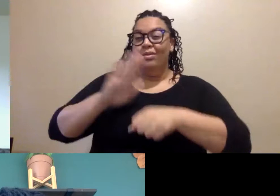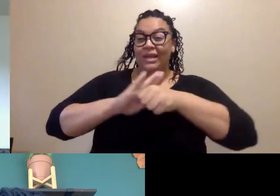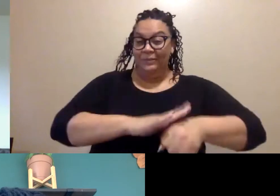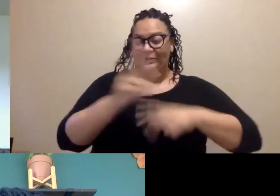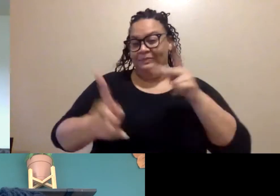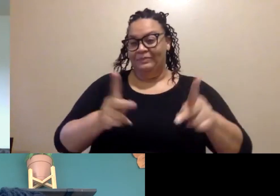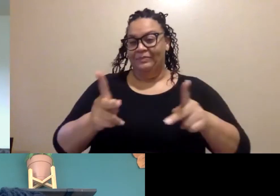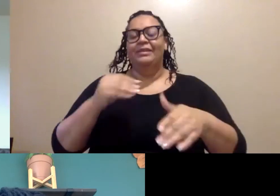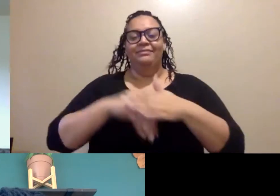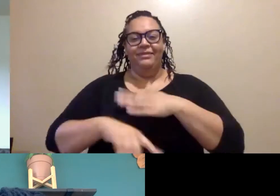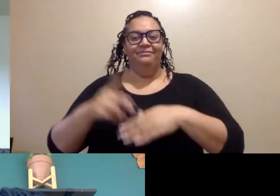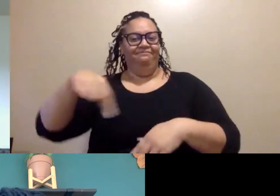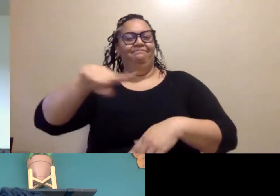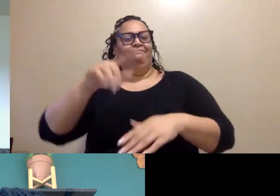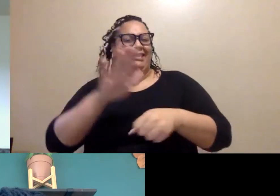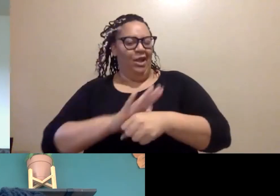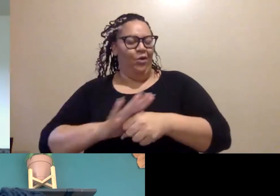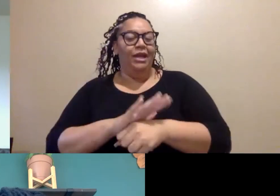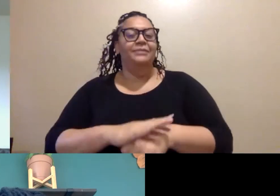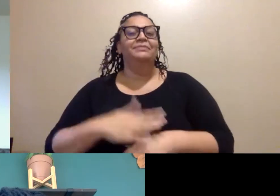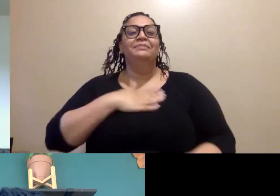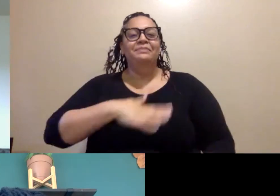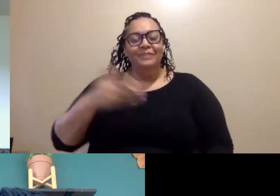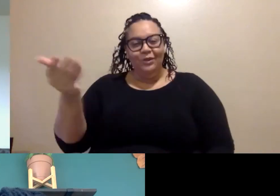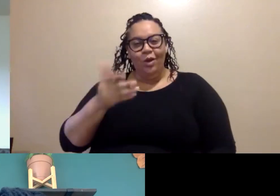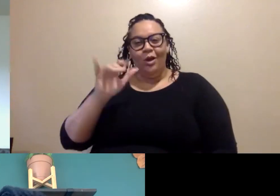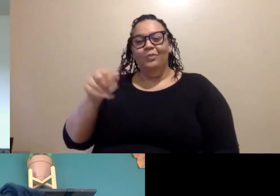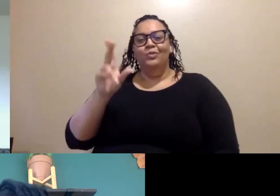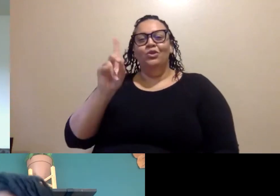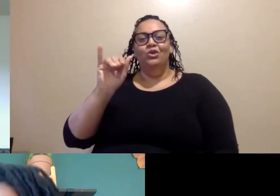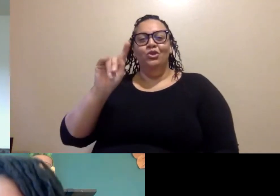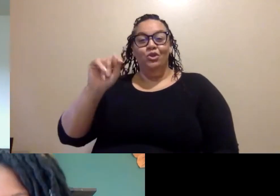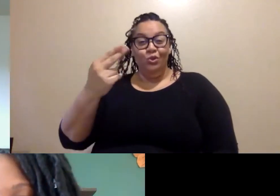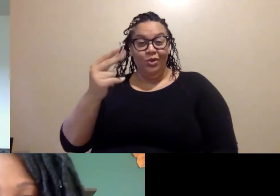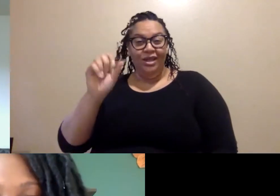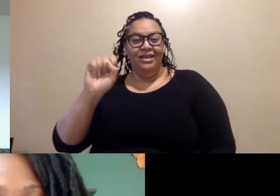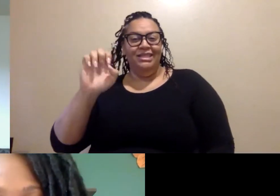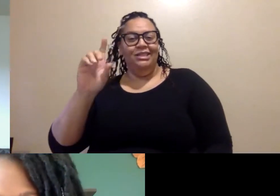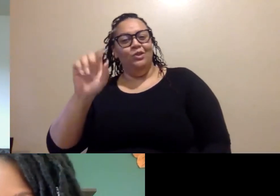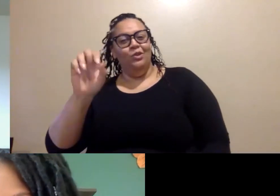healing. Please welcome Judith Sadora. Judith, thank you so much for joining us tonight.